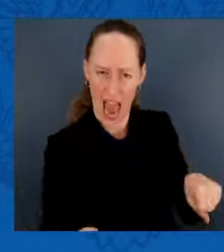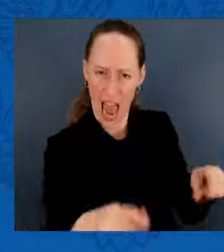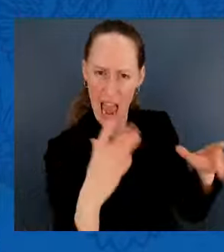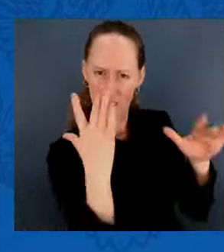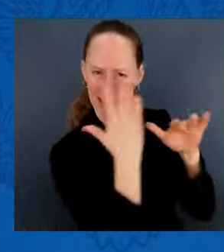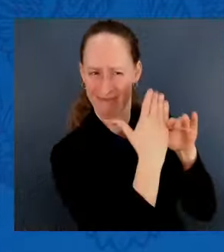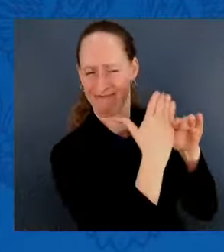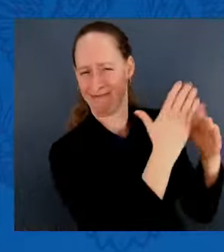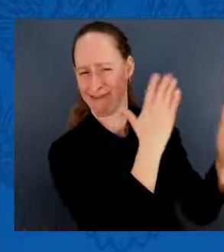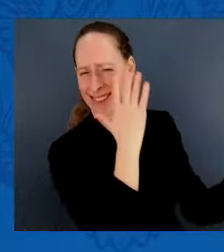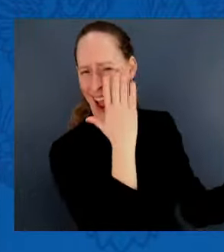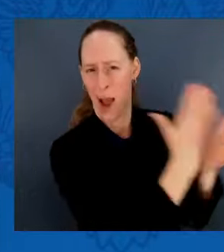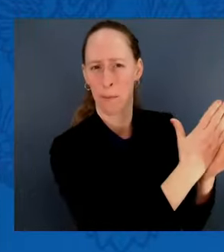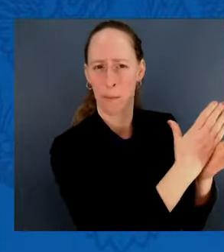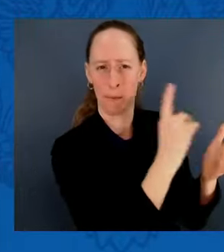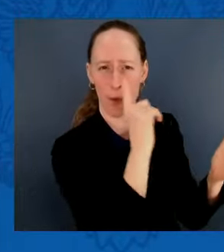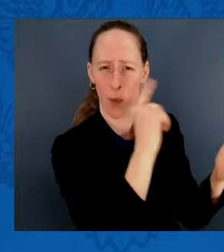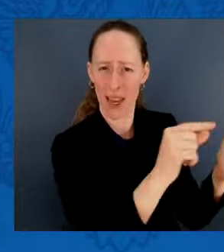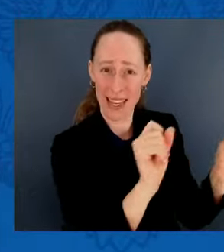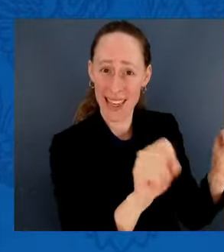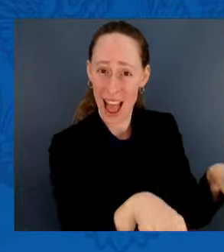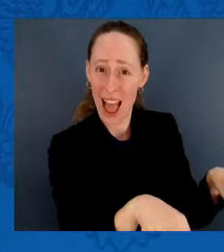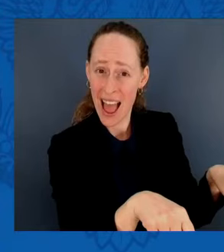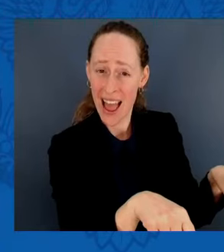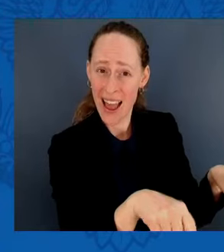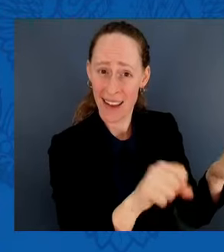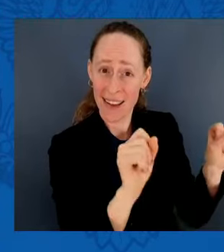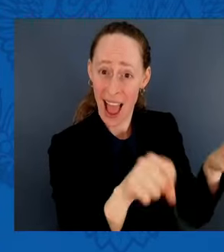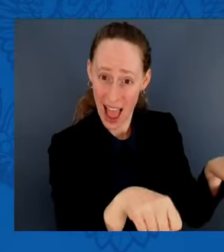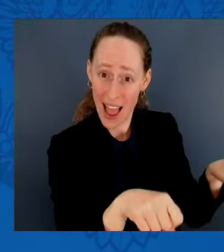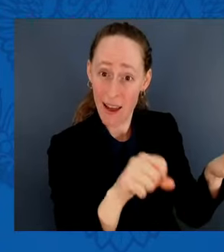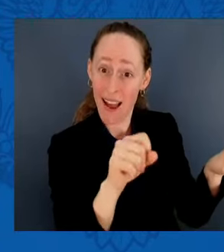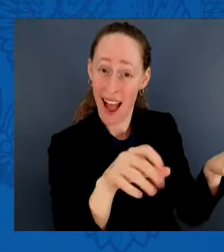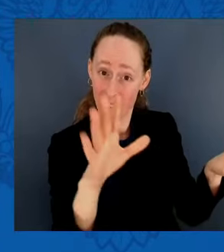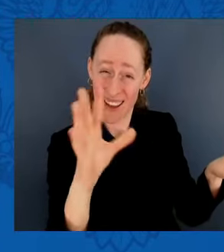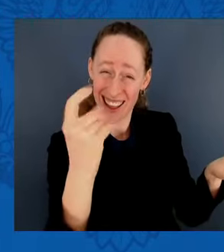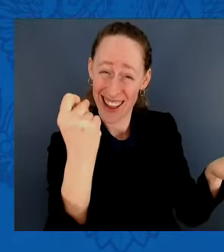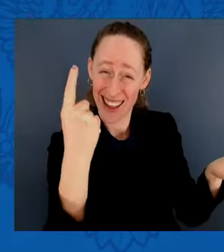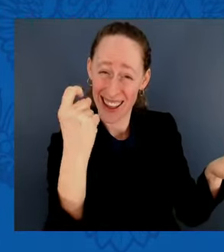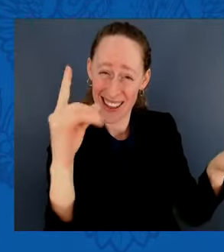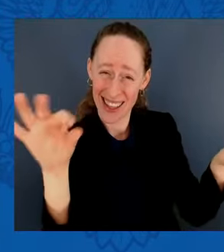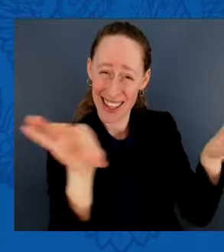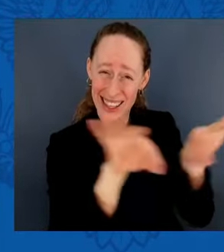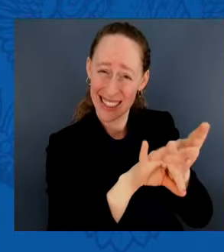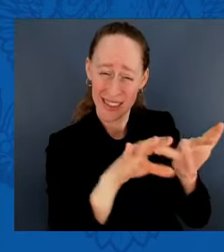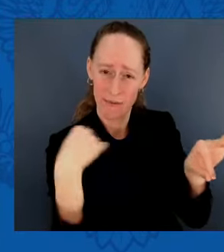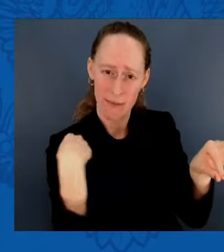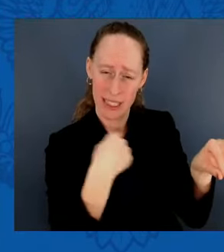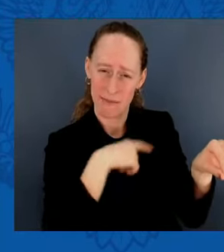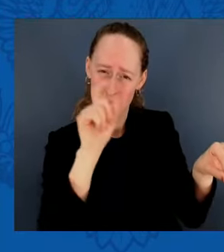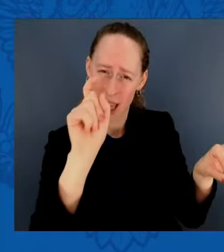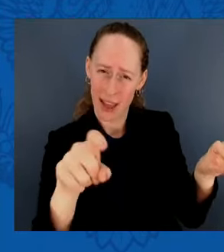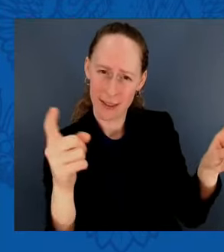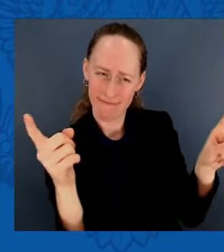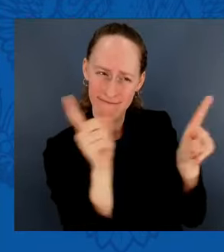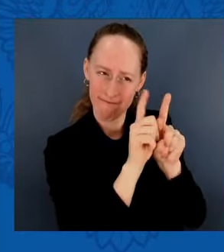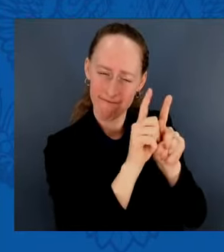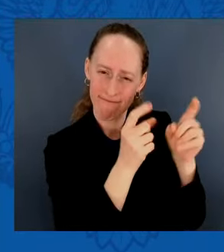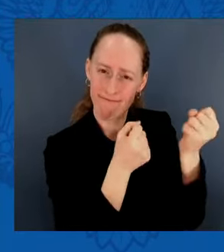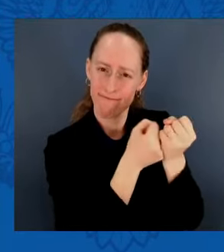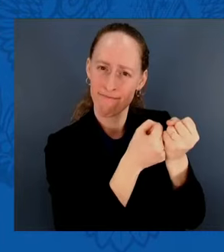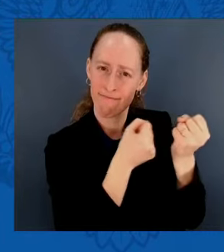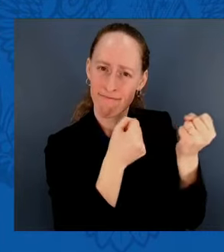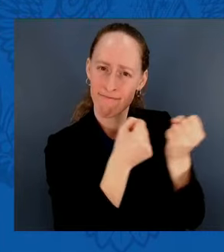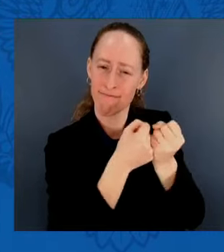Ukraine can stop Putin if we stand with Ukraine and provide the weapons that it needs